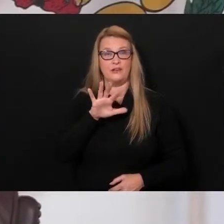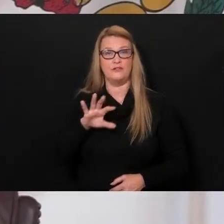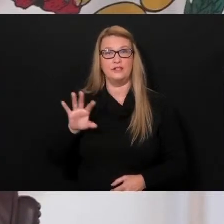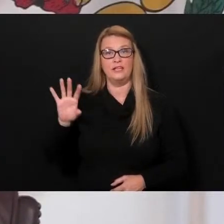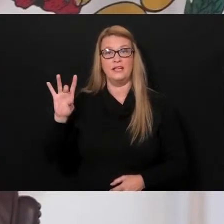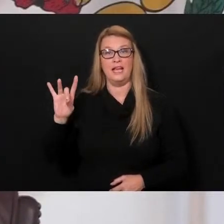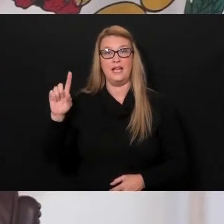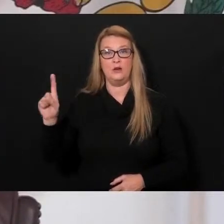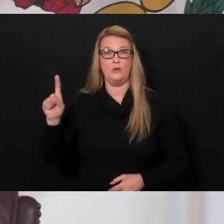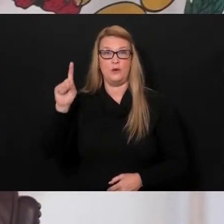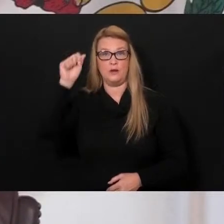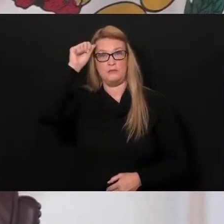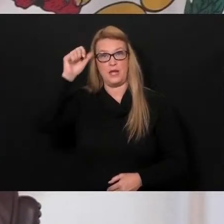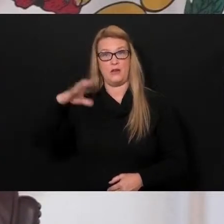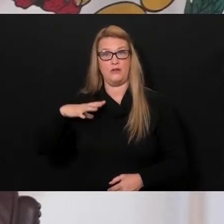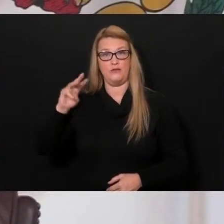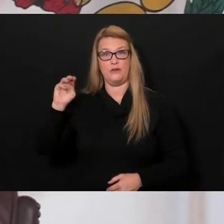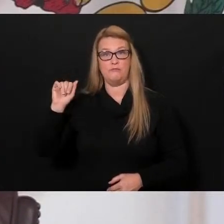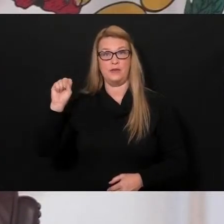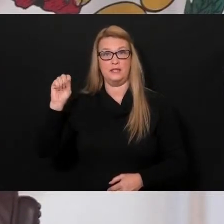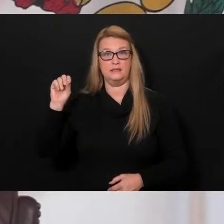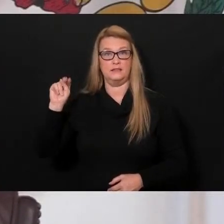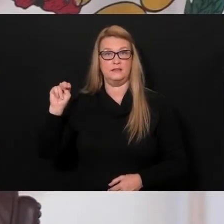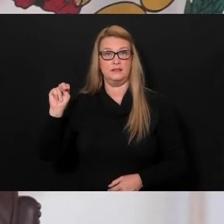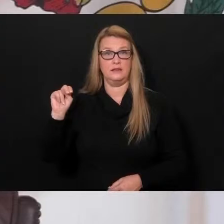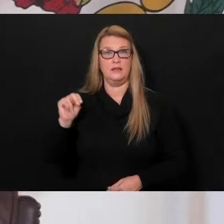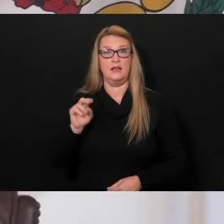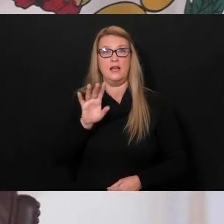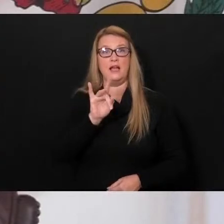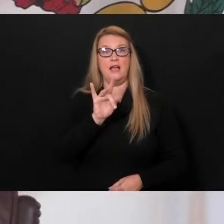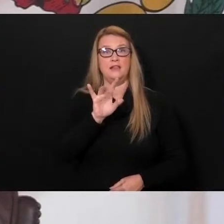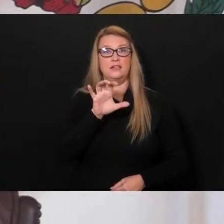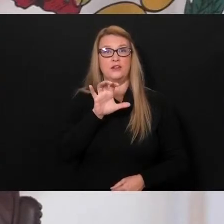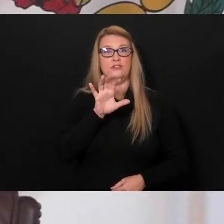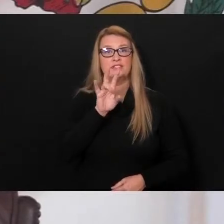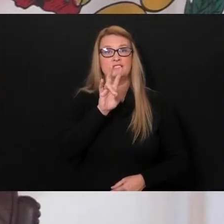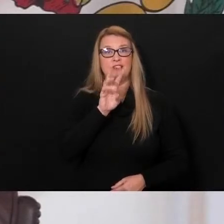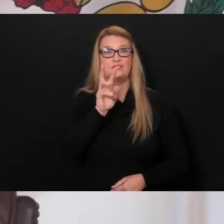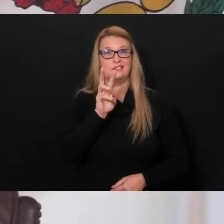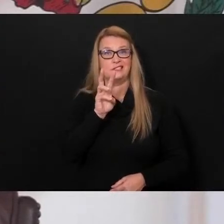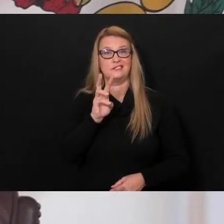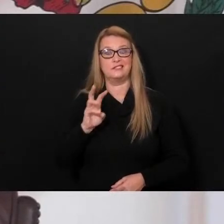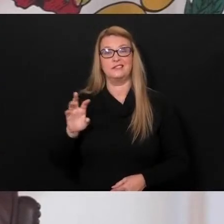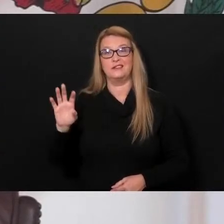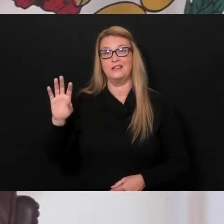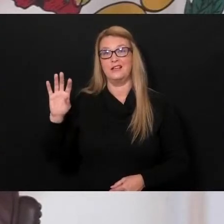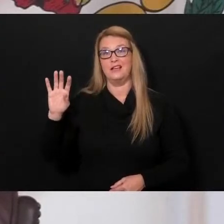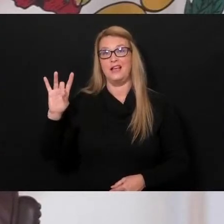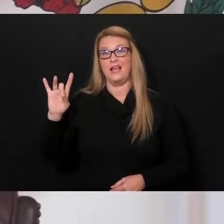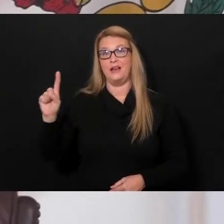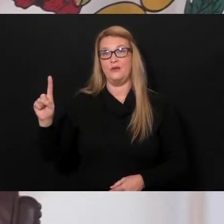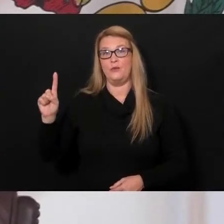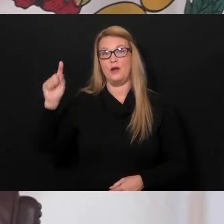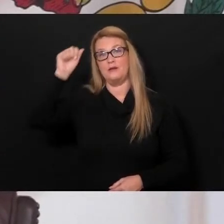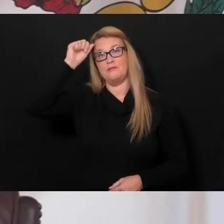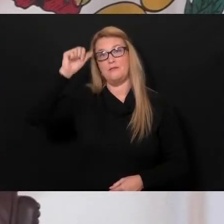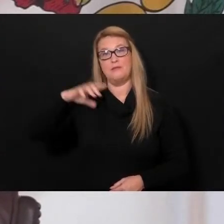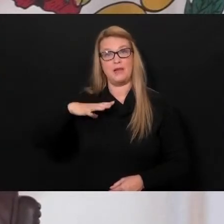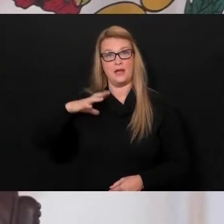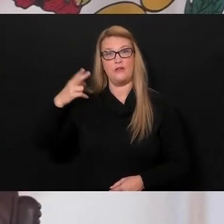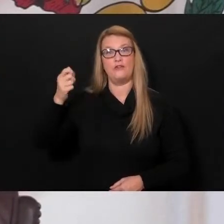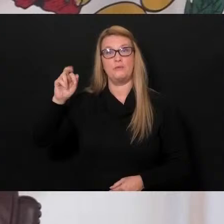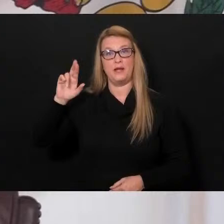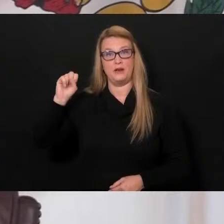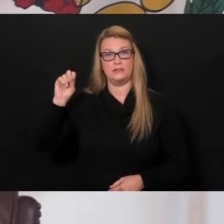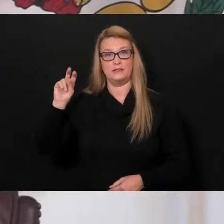is an 81-year-old male from Mason County. Our 1,876th death is an 81-year-old male from